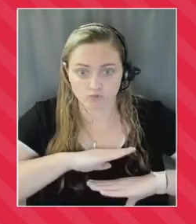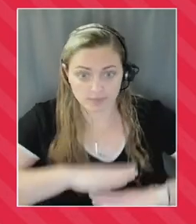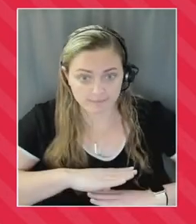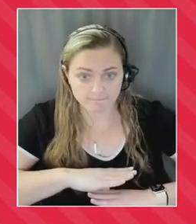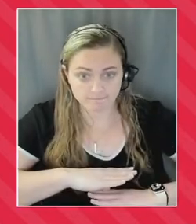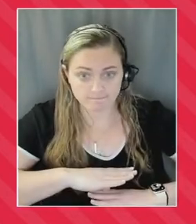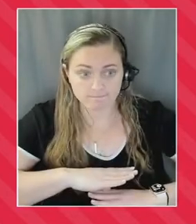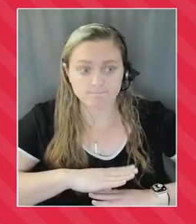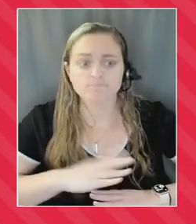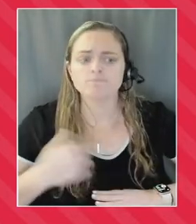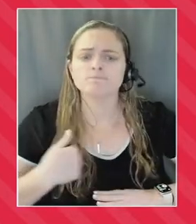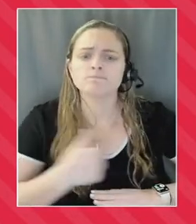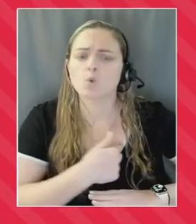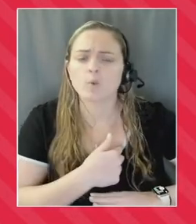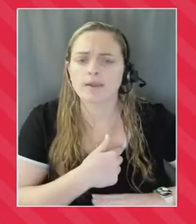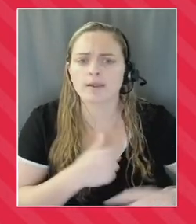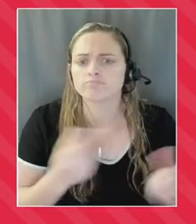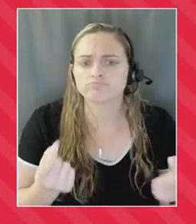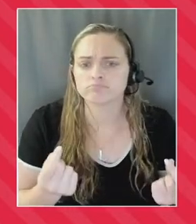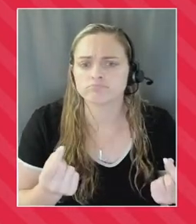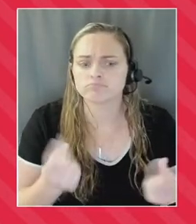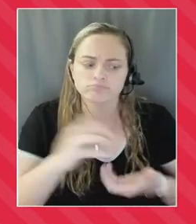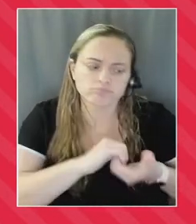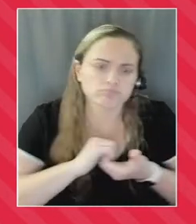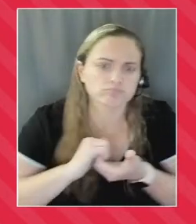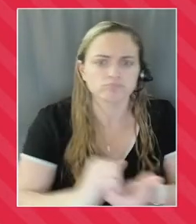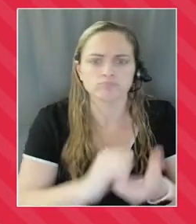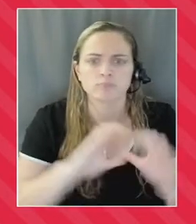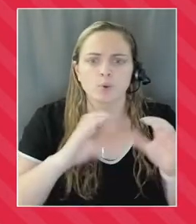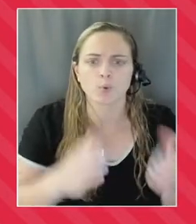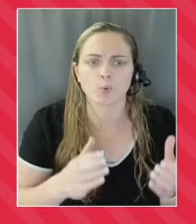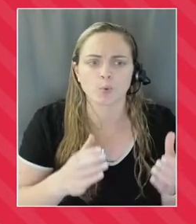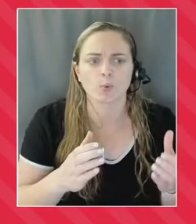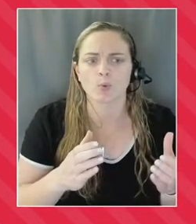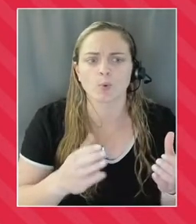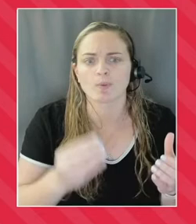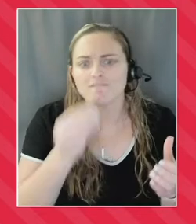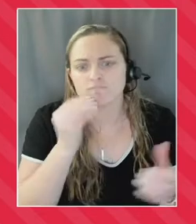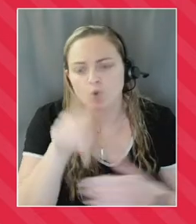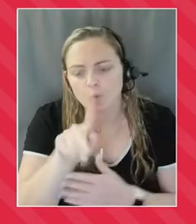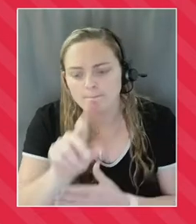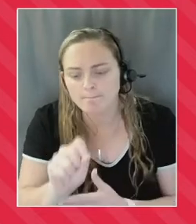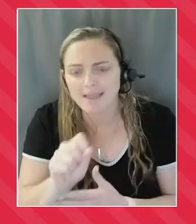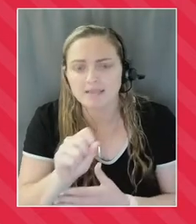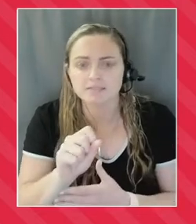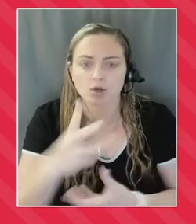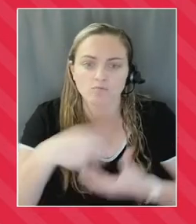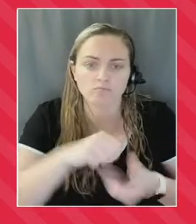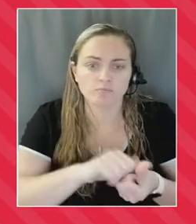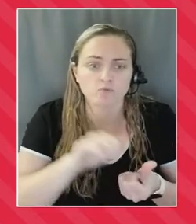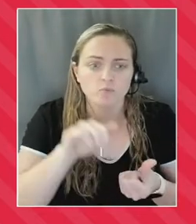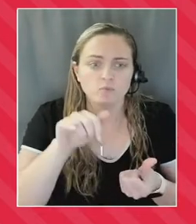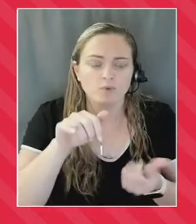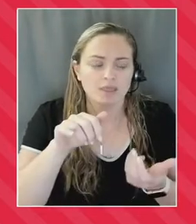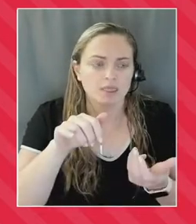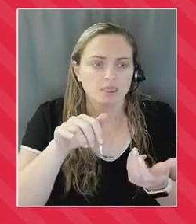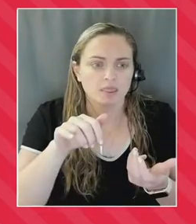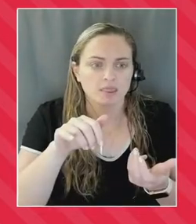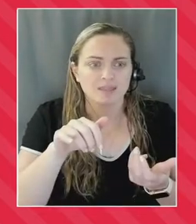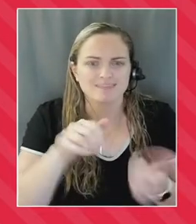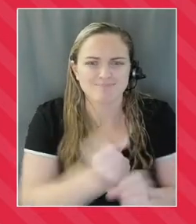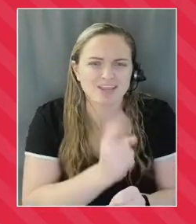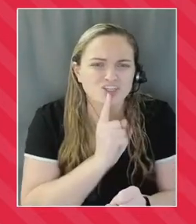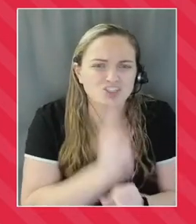that we can be a part of a collective and collaborative group of food banks that are participating in ensuring